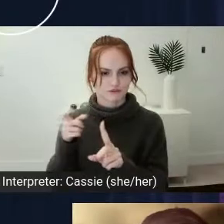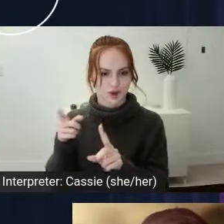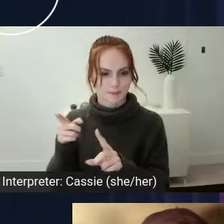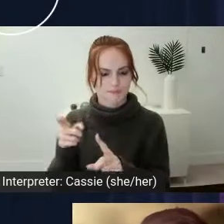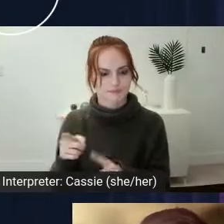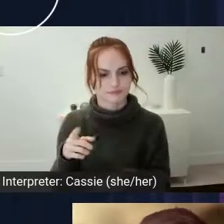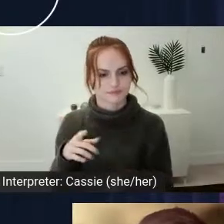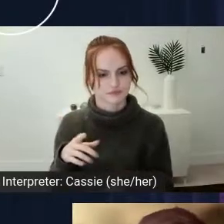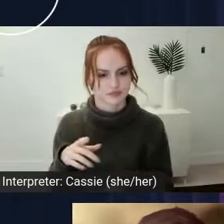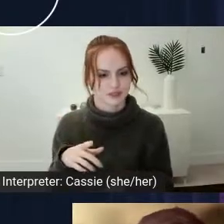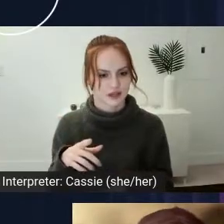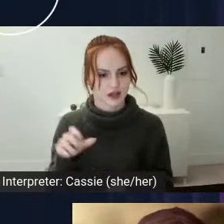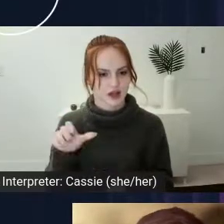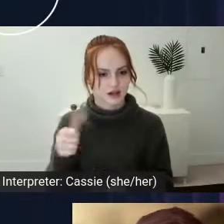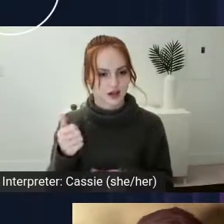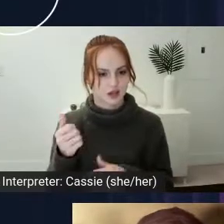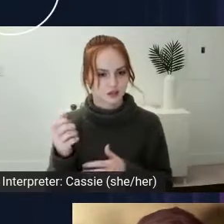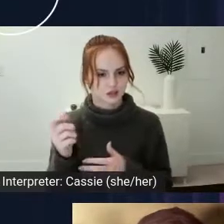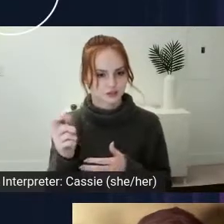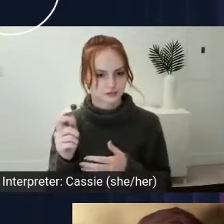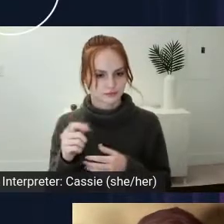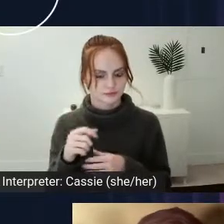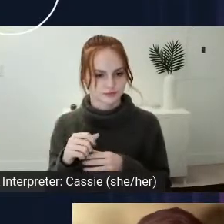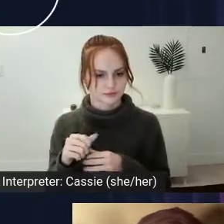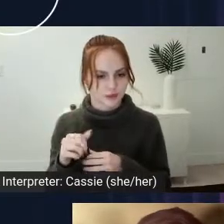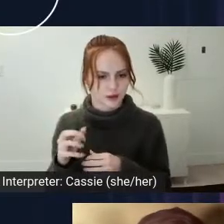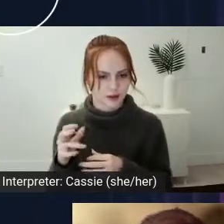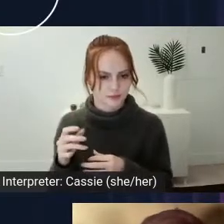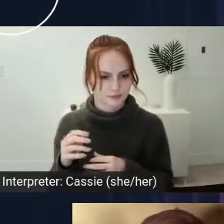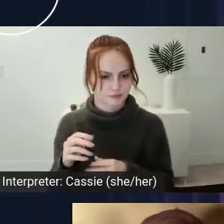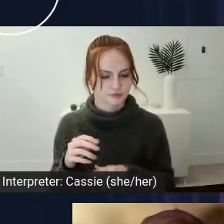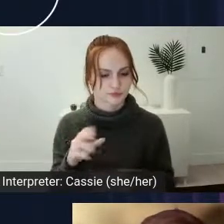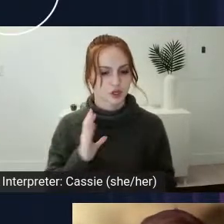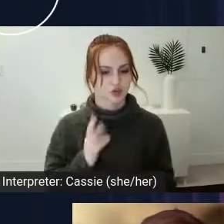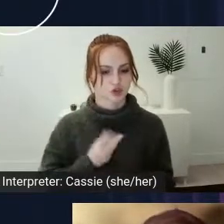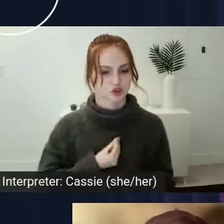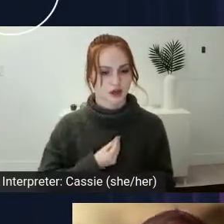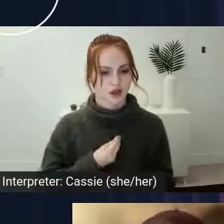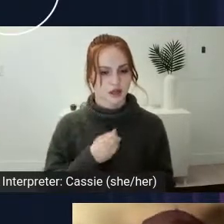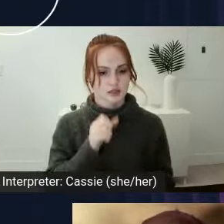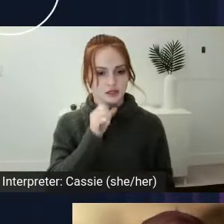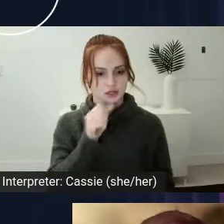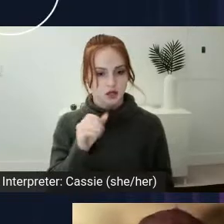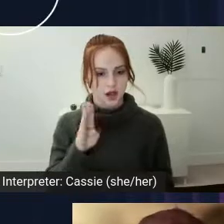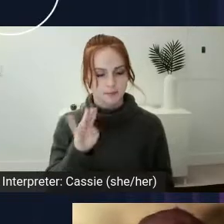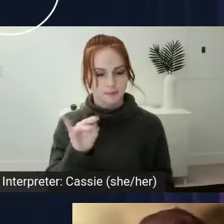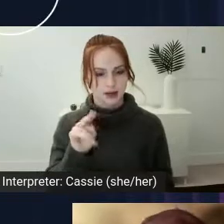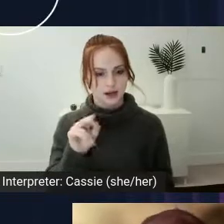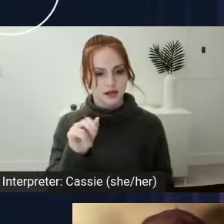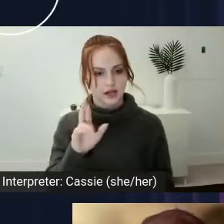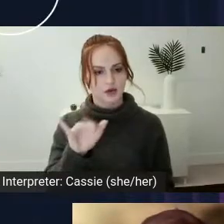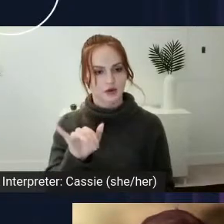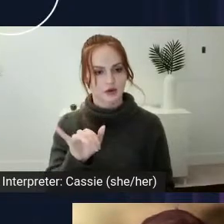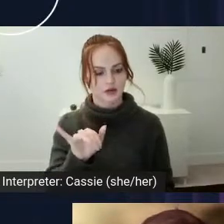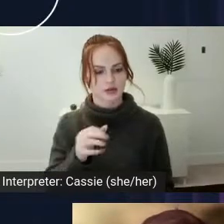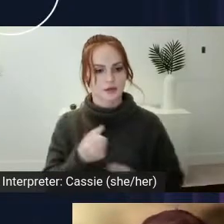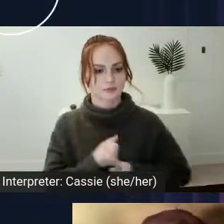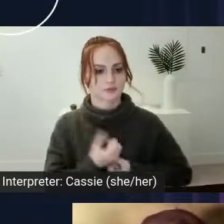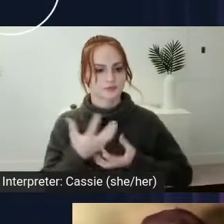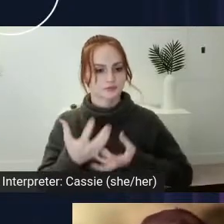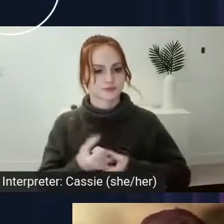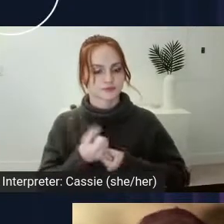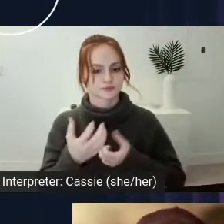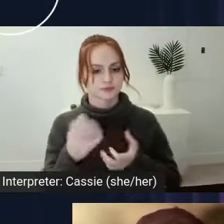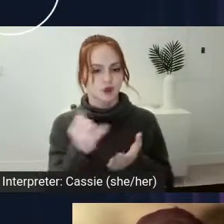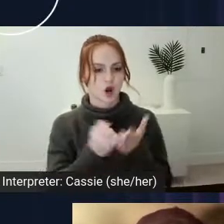Menon, who is a trans non-binary spoken word artist and writer, and has some